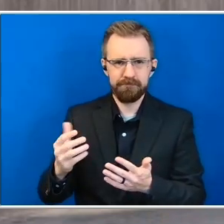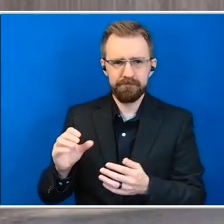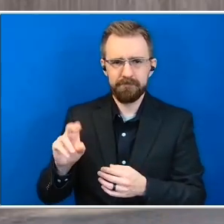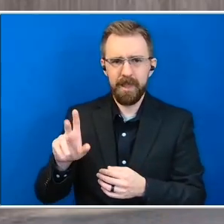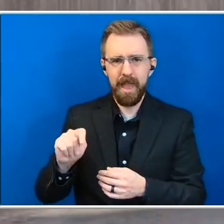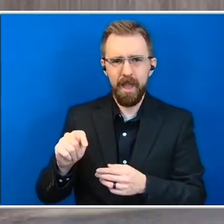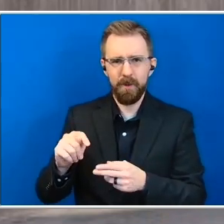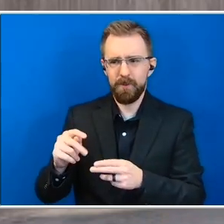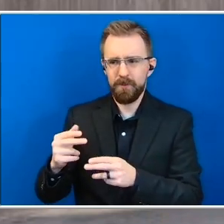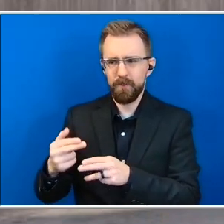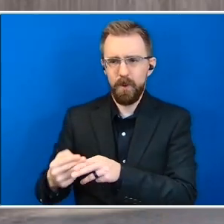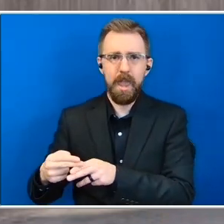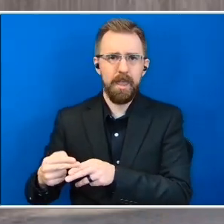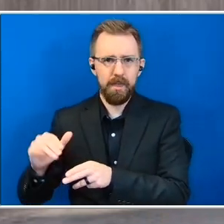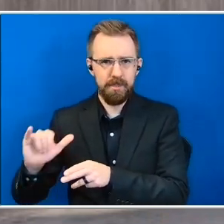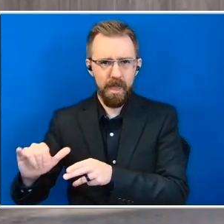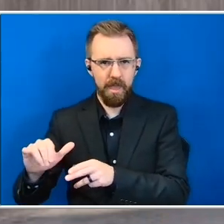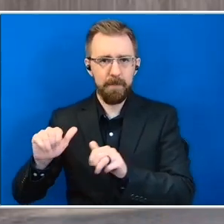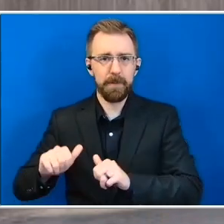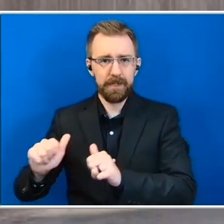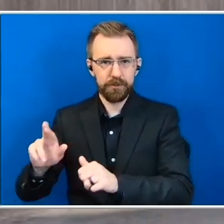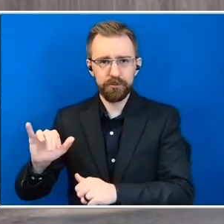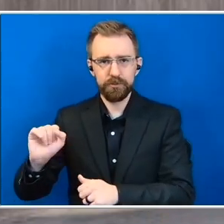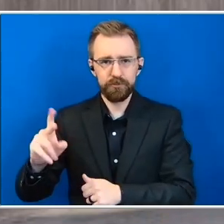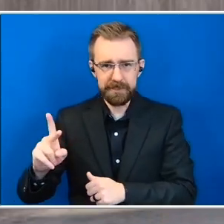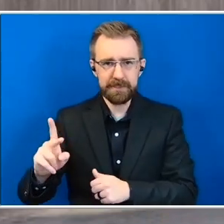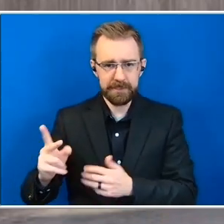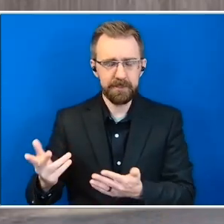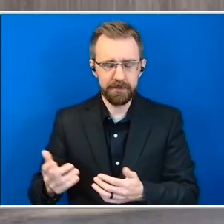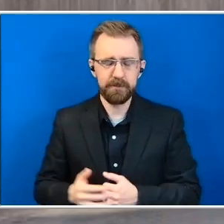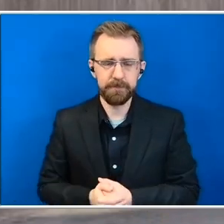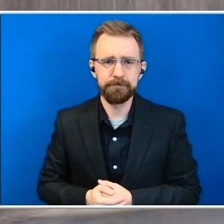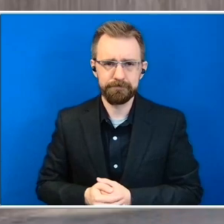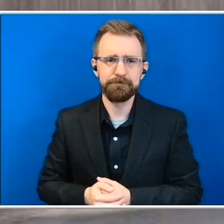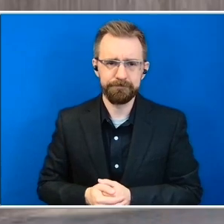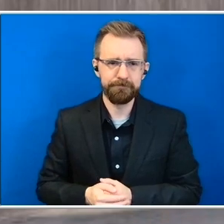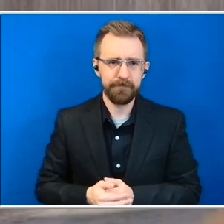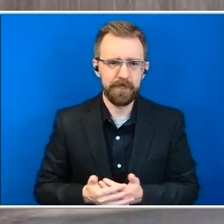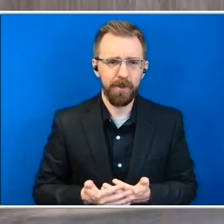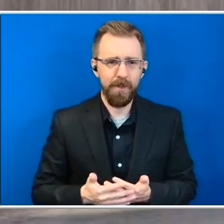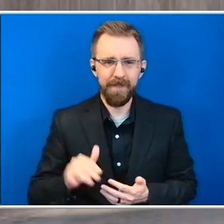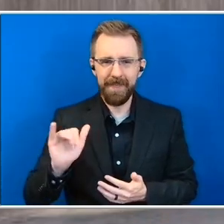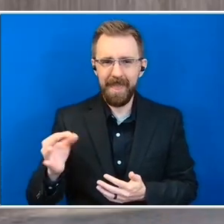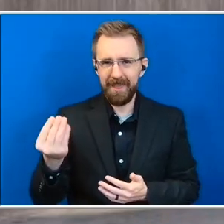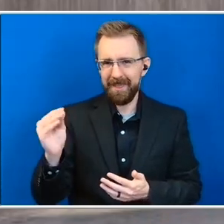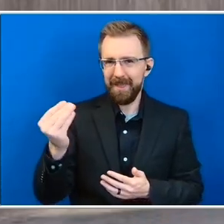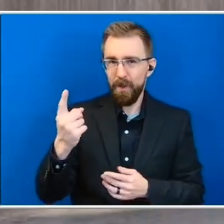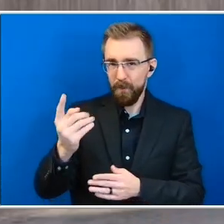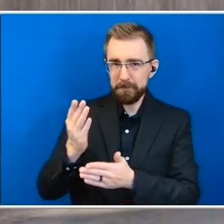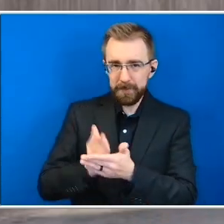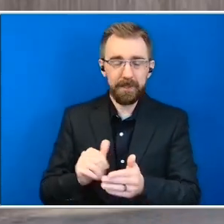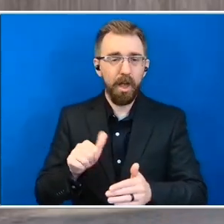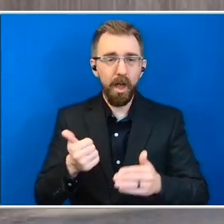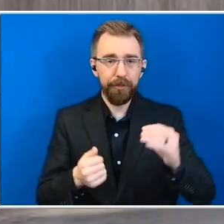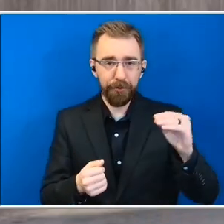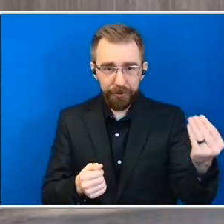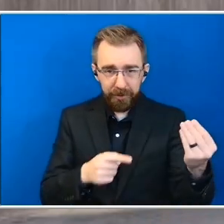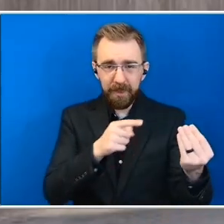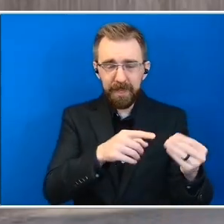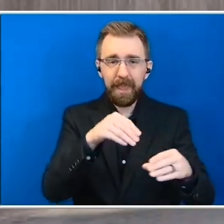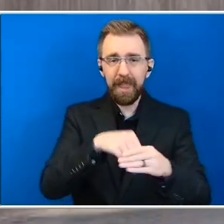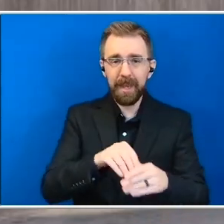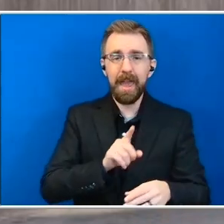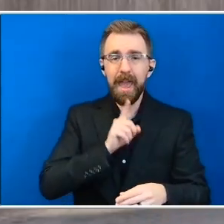outpace the potential risks. So that's one piece. And then the other piece is bringing the actual